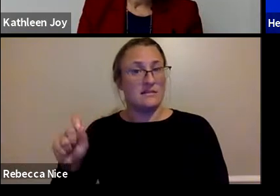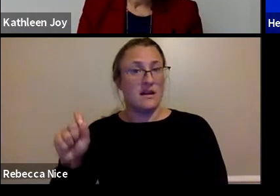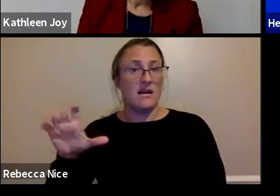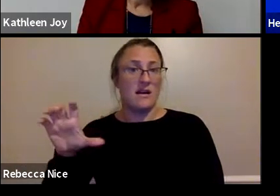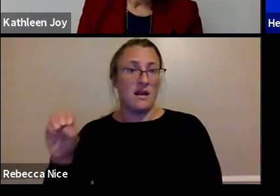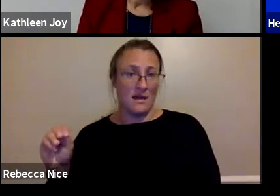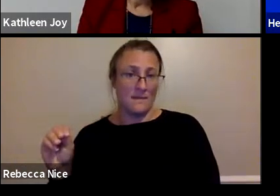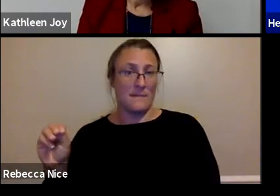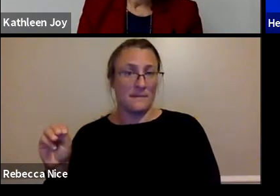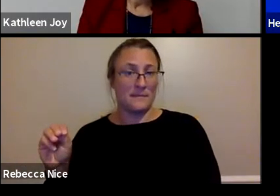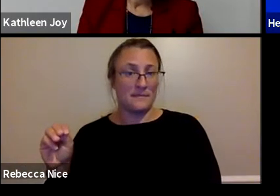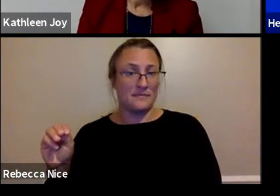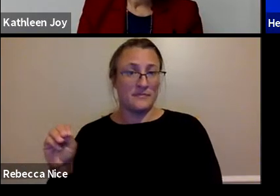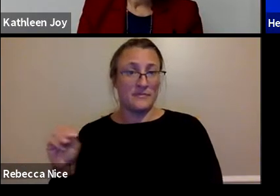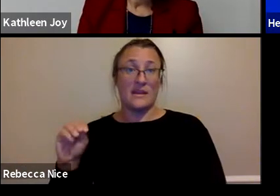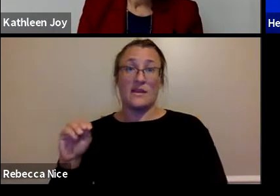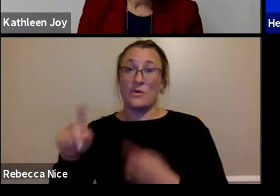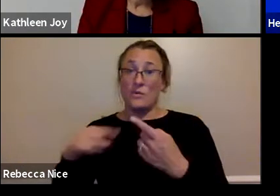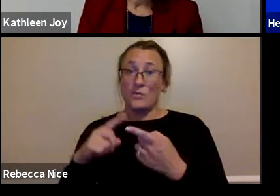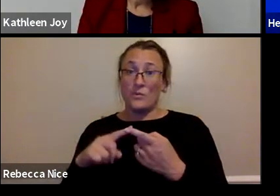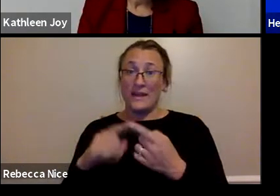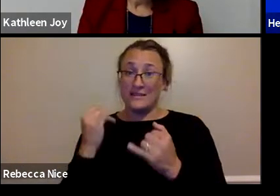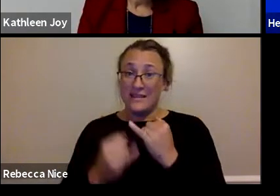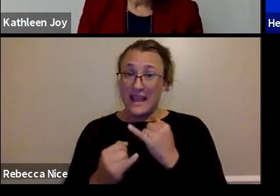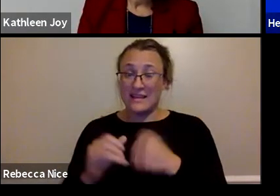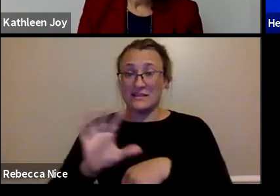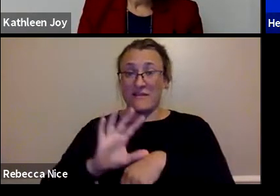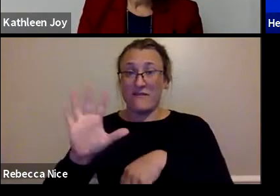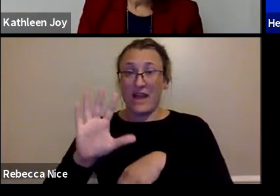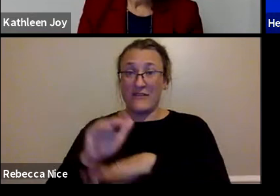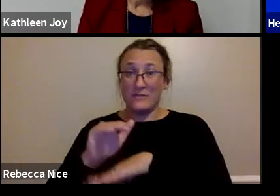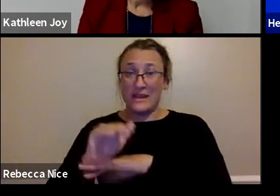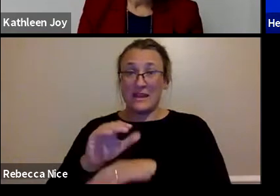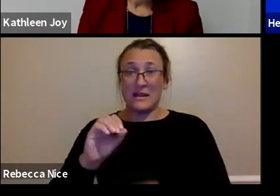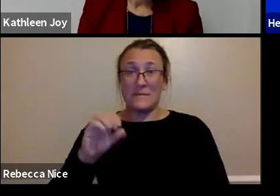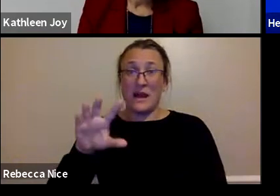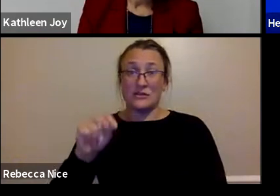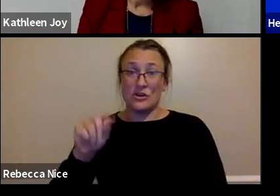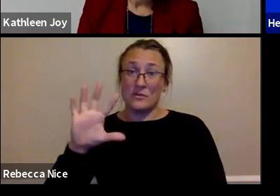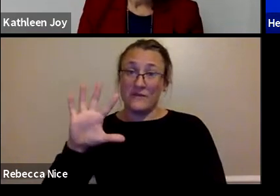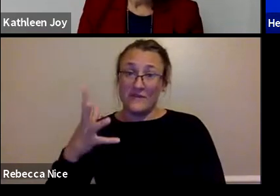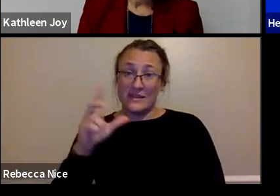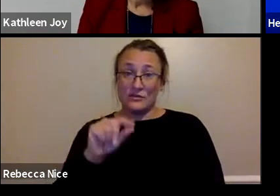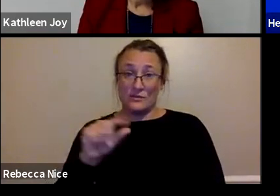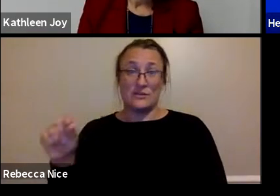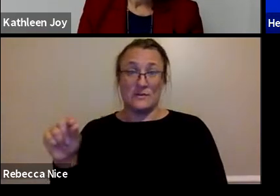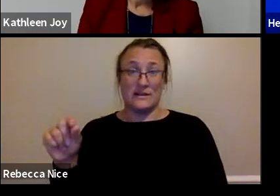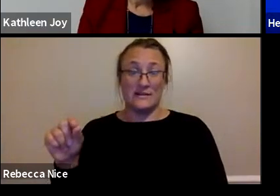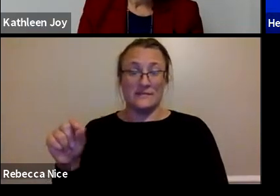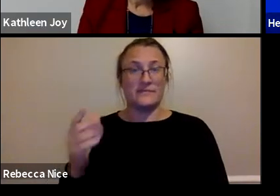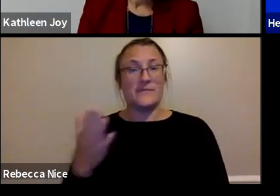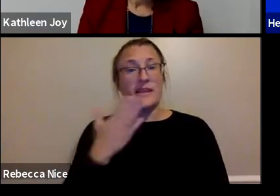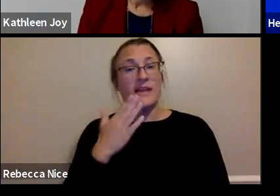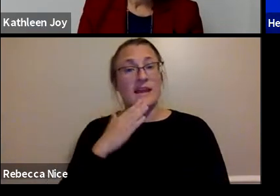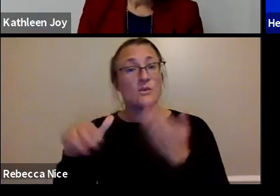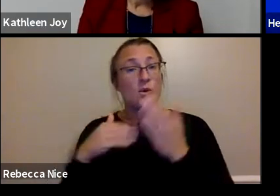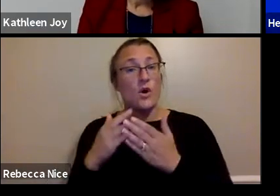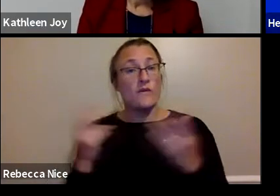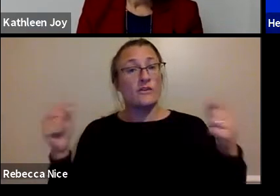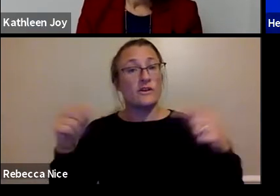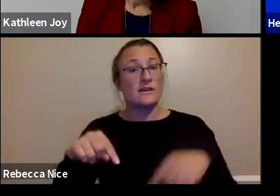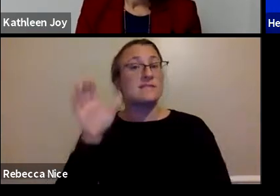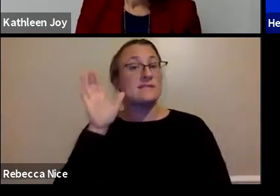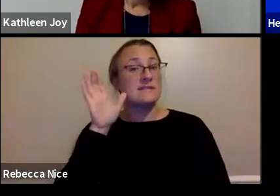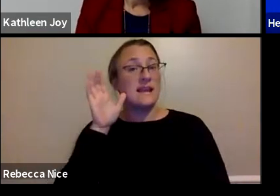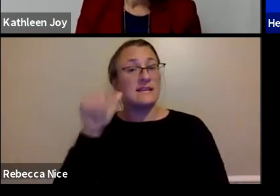EIS.com by 5 p.m. on October 5, 2020. Thank you all for attending this public hearing.